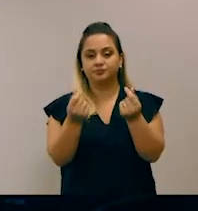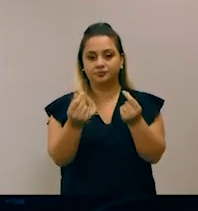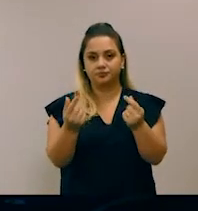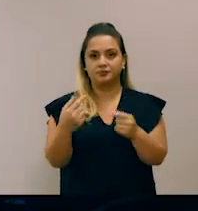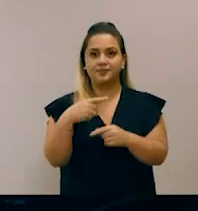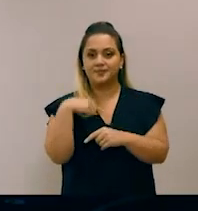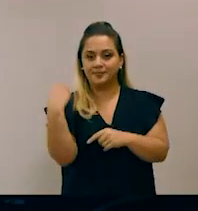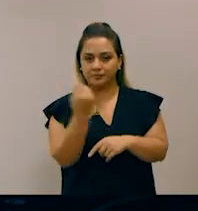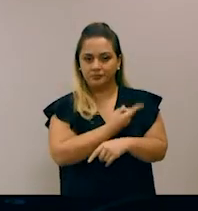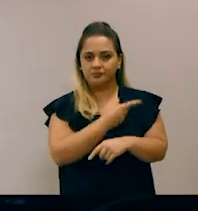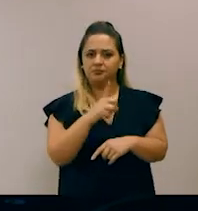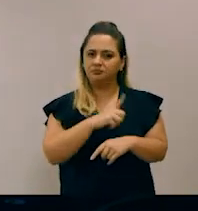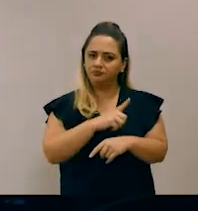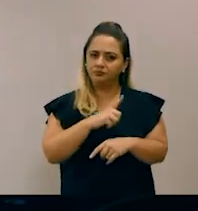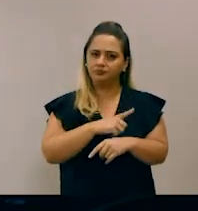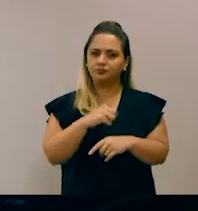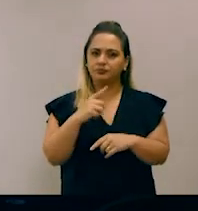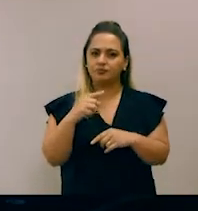consultation.